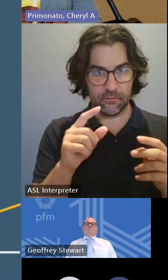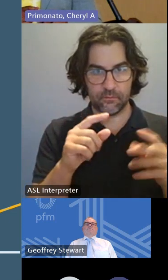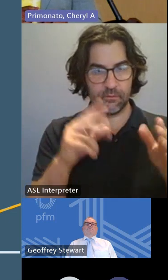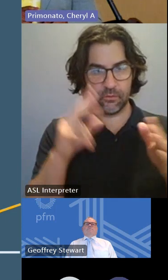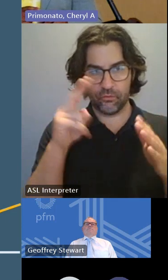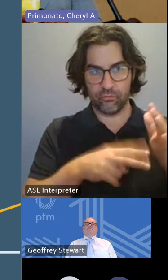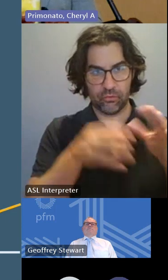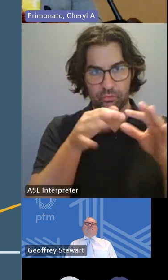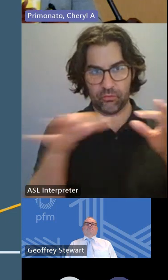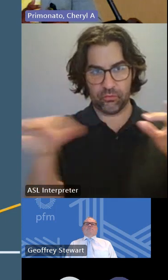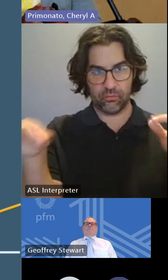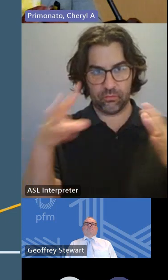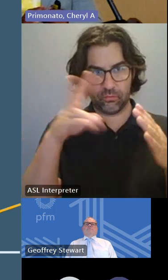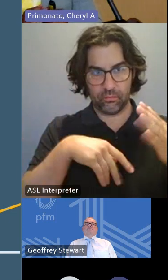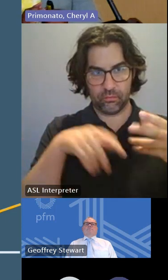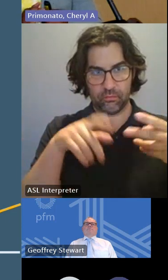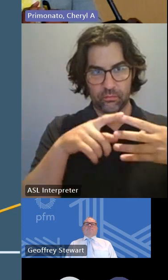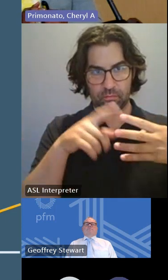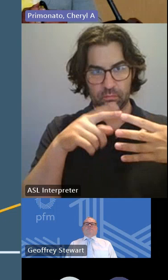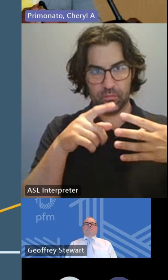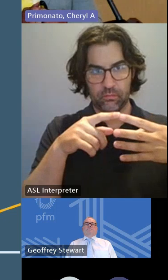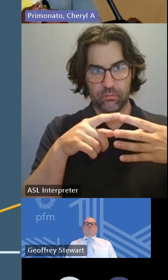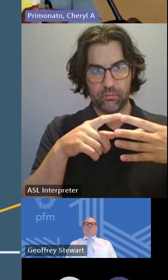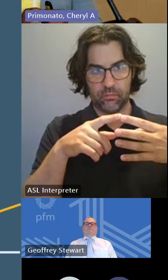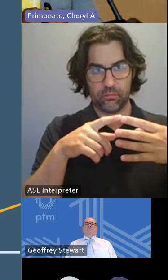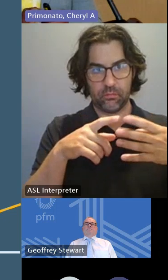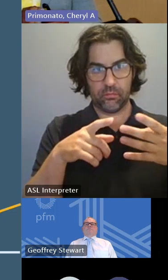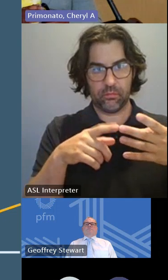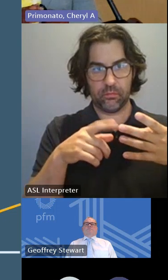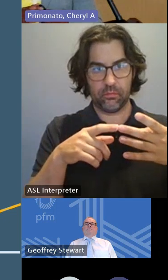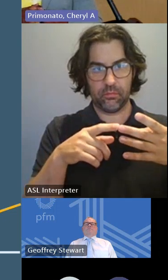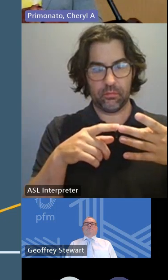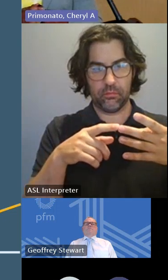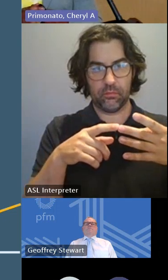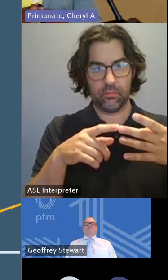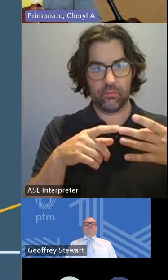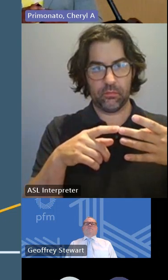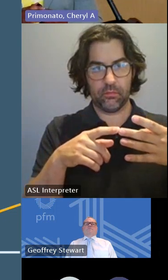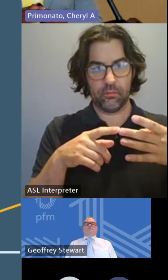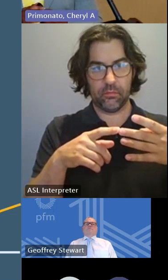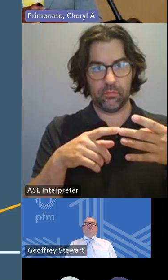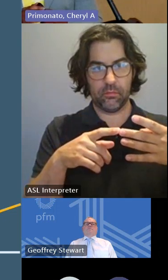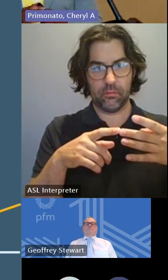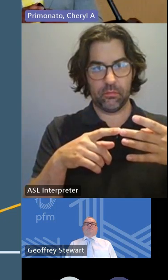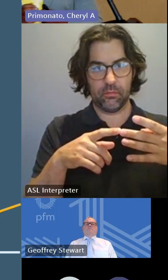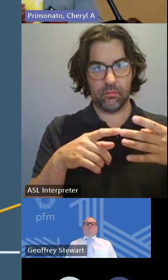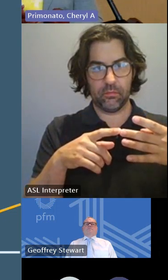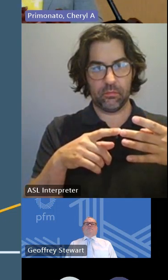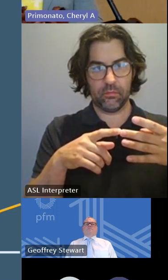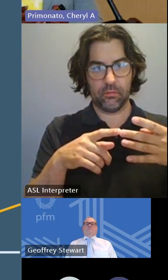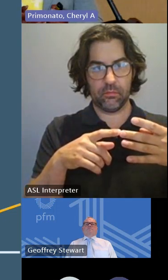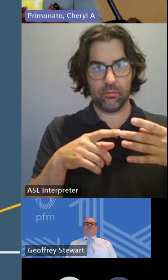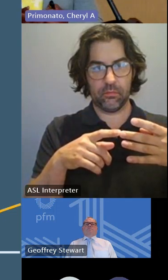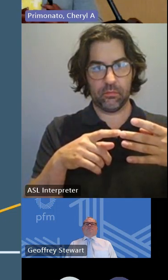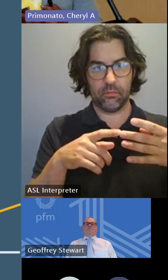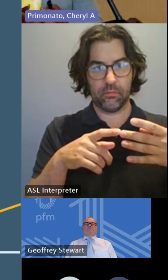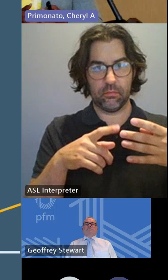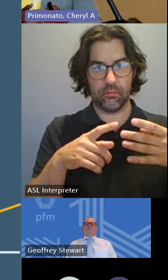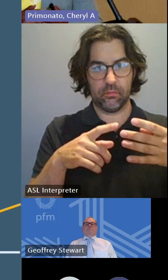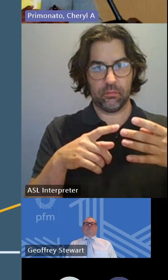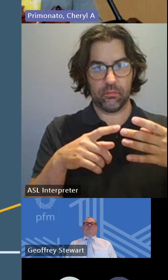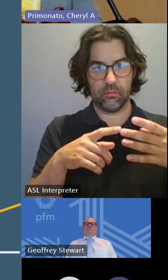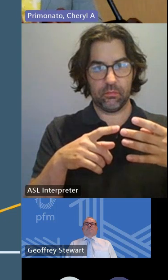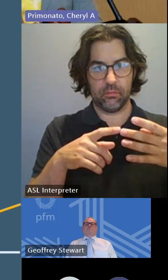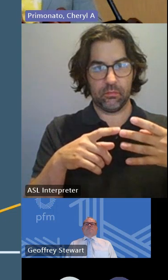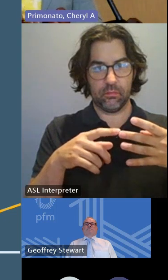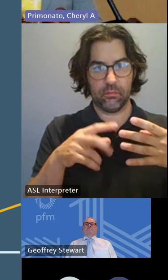Transportation Bonds, and the annual debt service for those are about $18.6 million. The series and those bonds will be fully paid